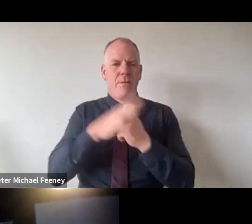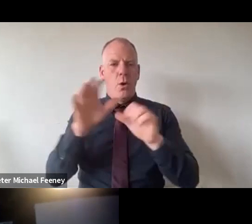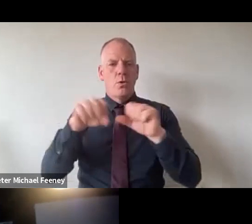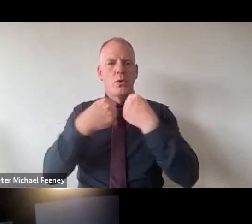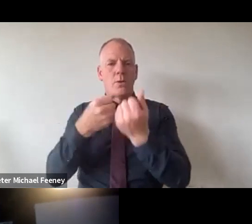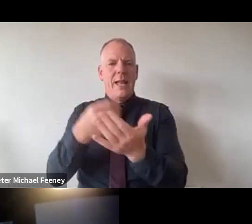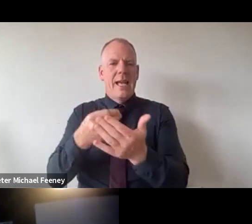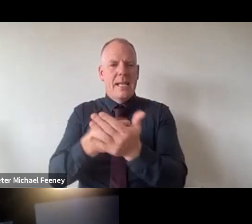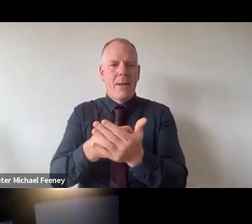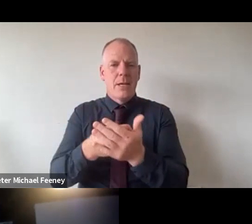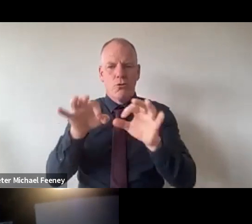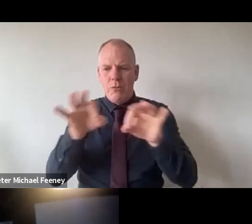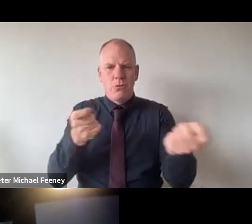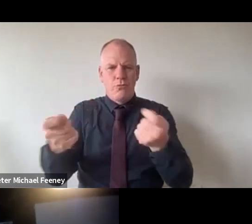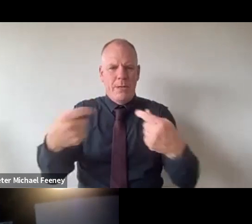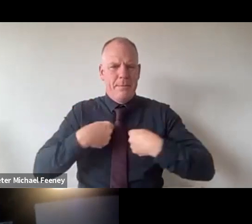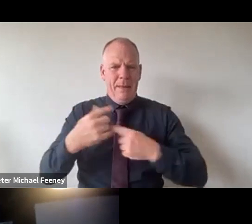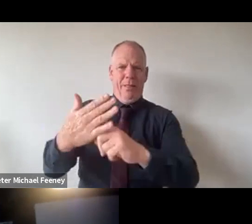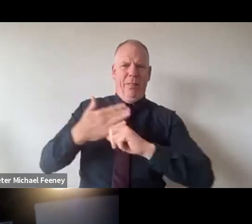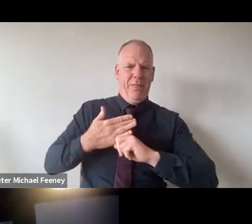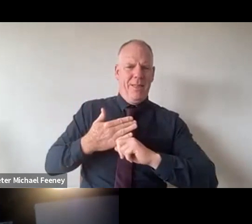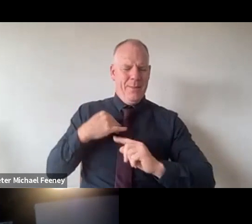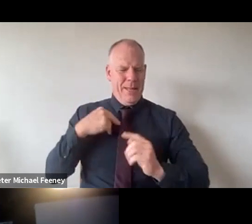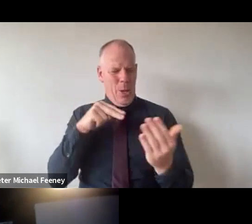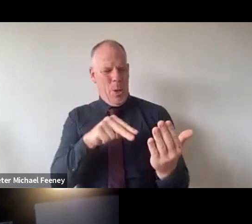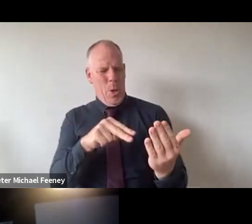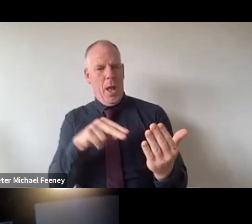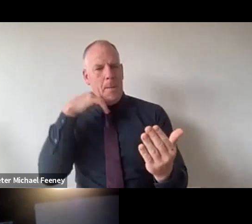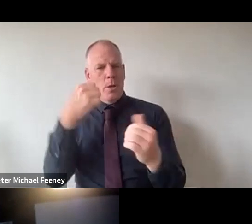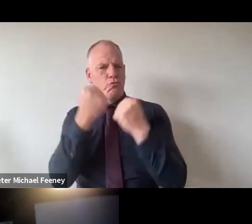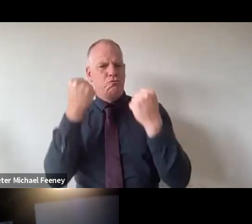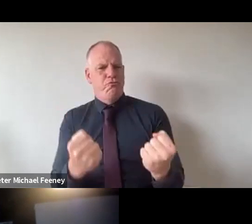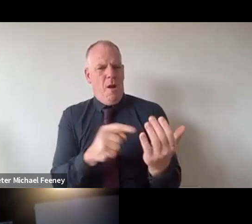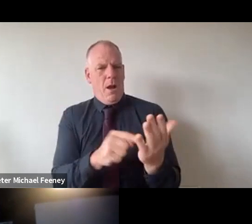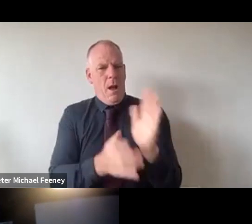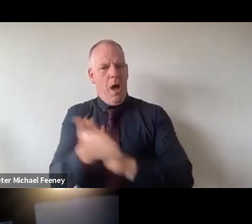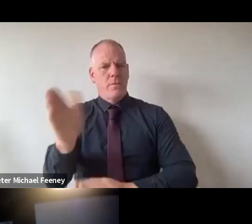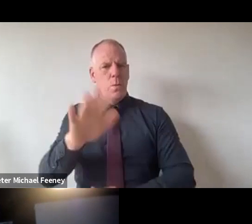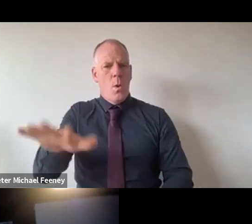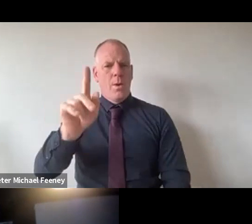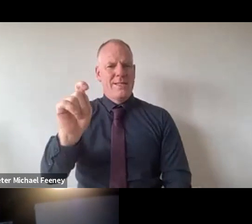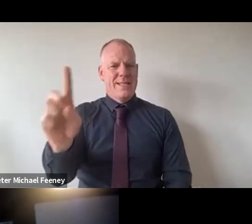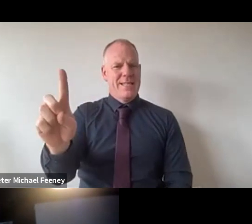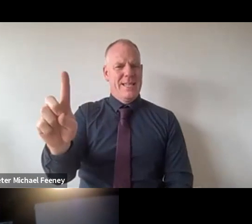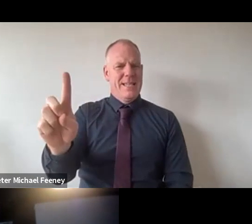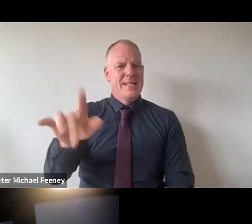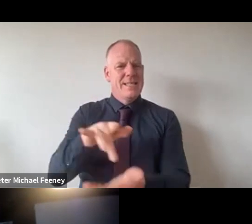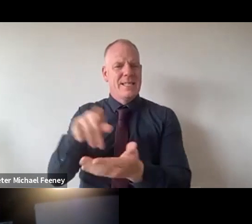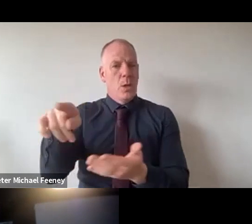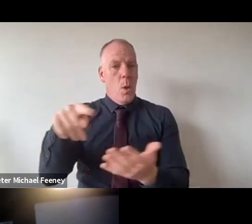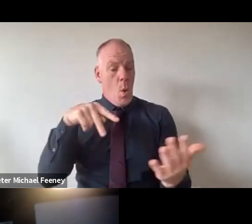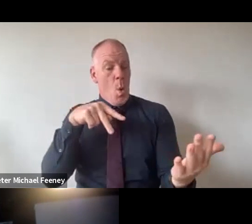treated unfairly on social economic status. But I thought, because the strength of it, and I went to my local TDs as well in the inner city, and they